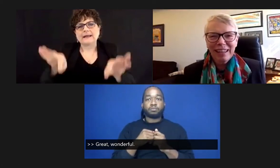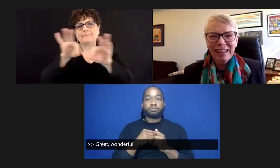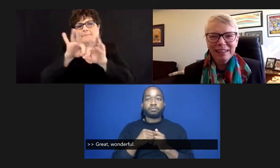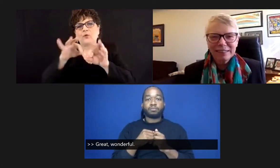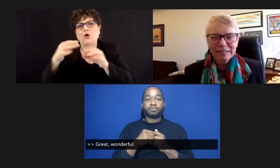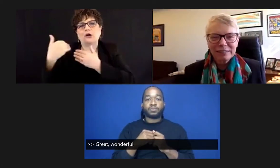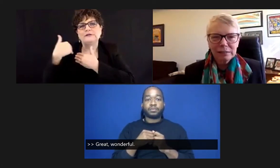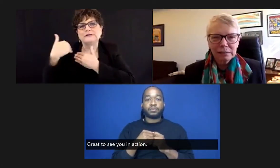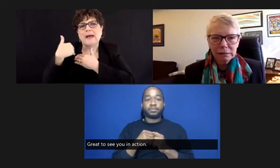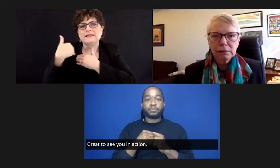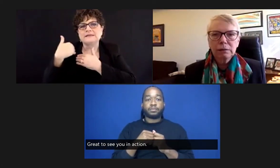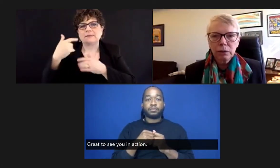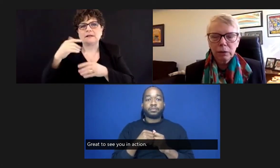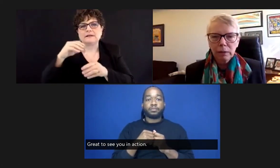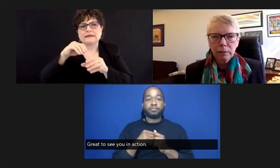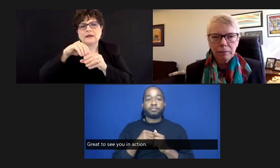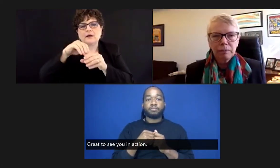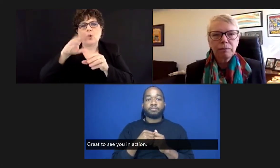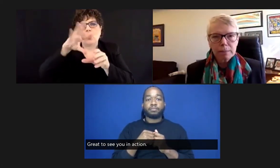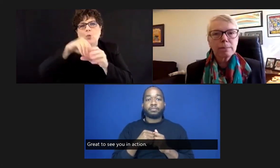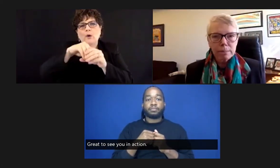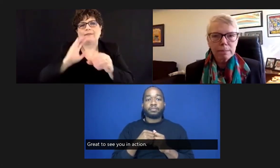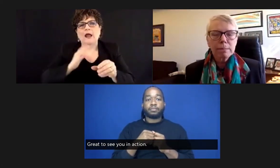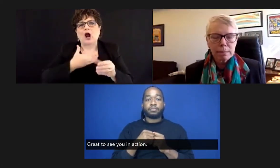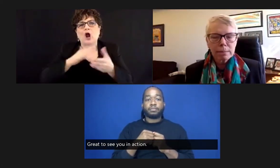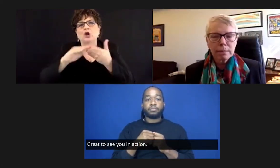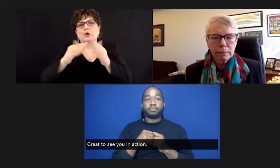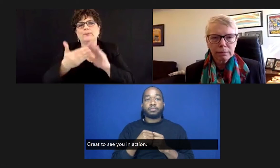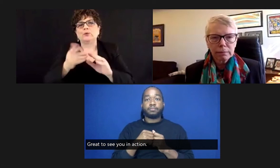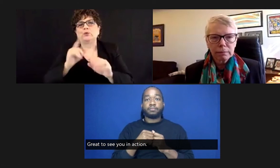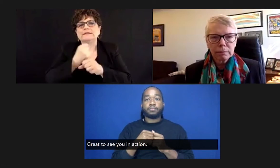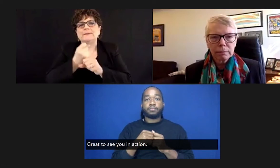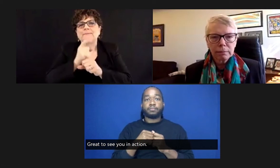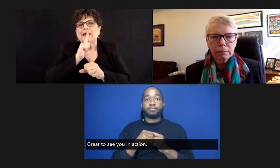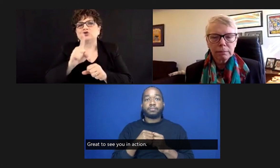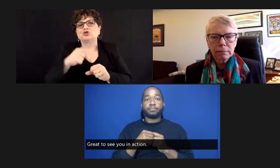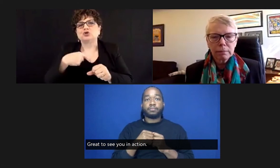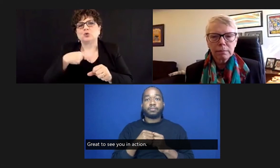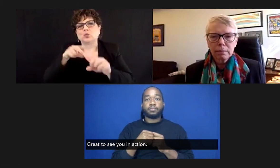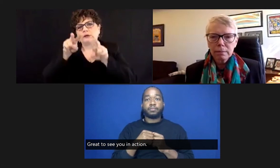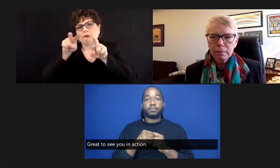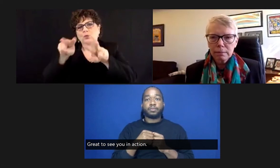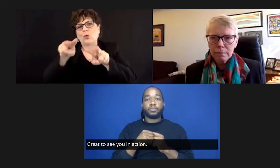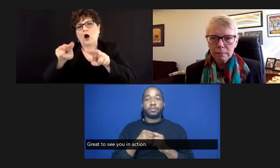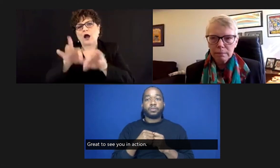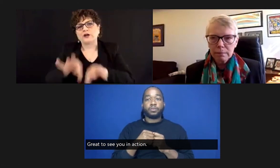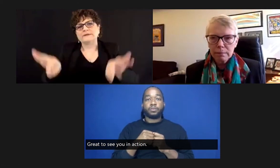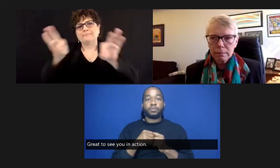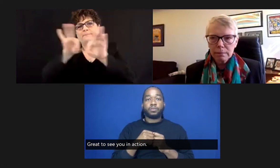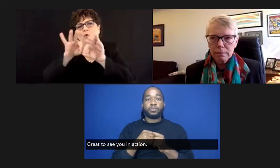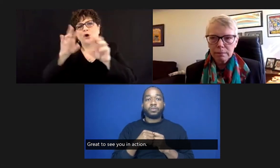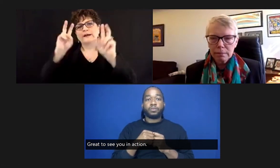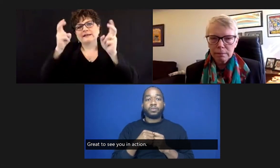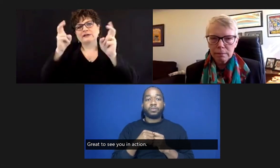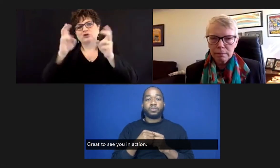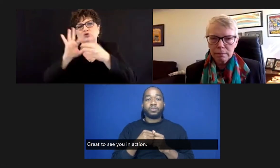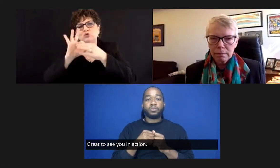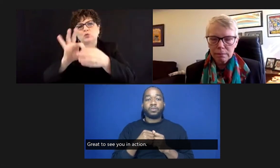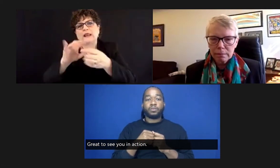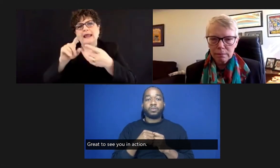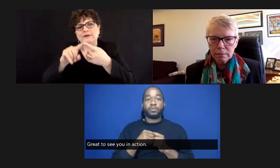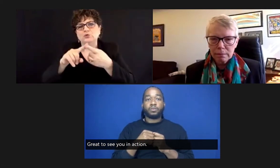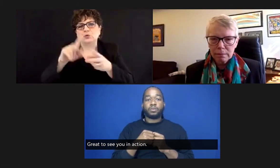And so you were saying that we were saying that it's within our community. We want to make